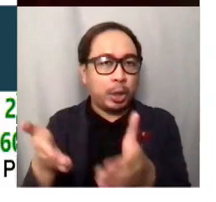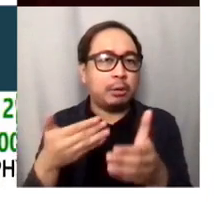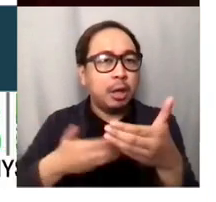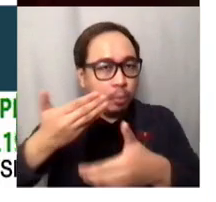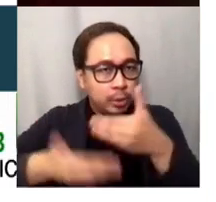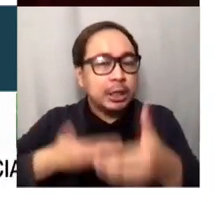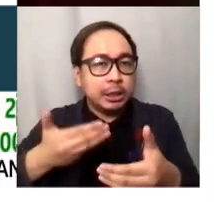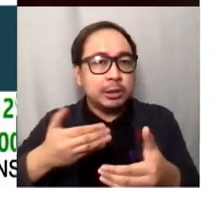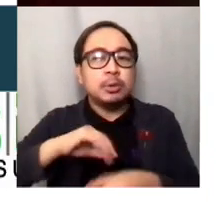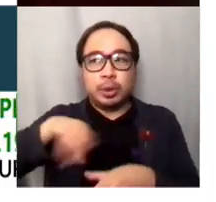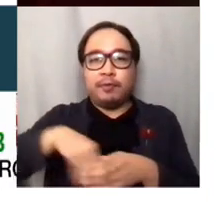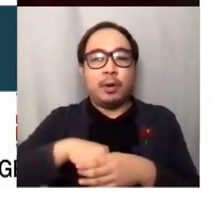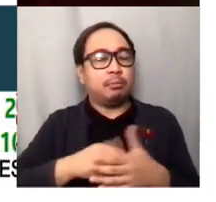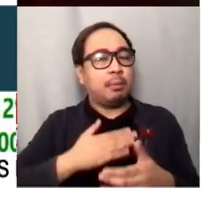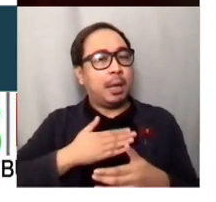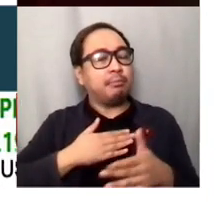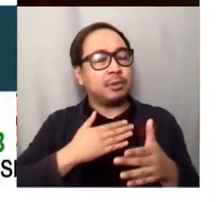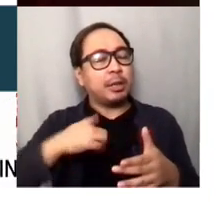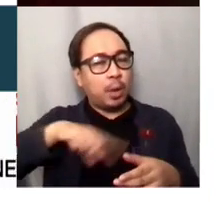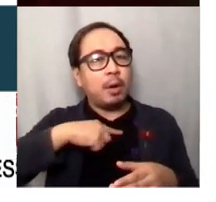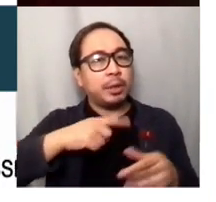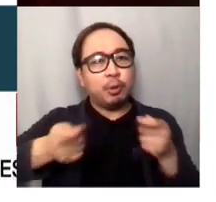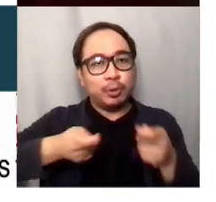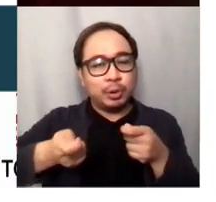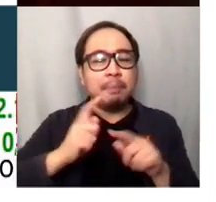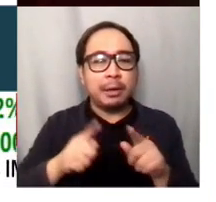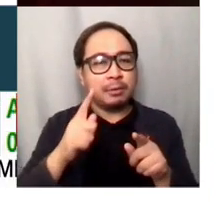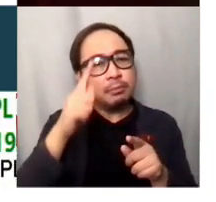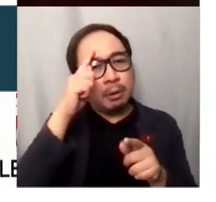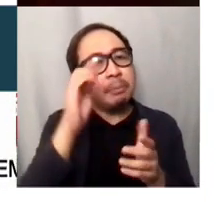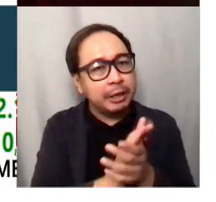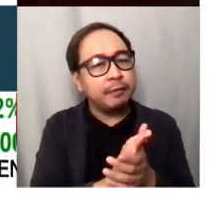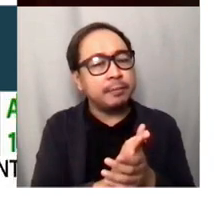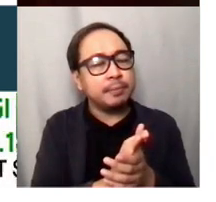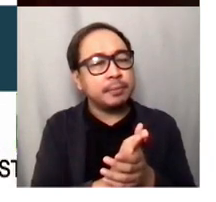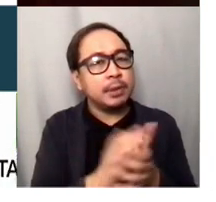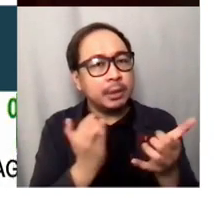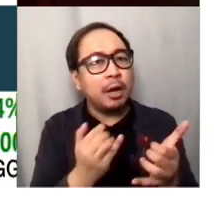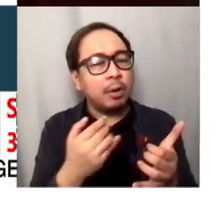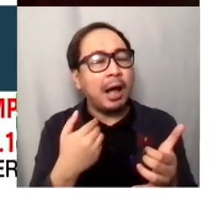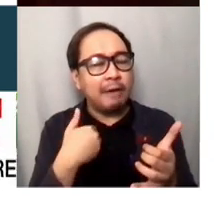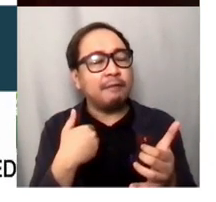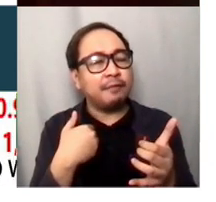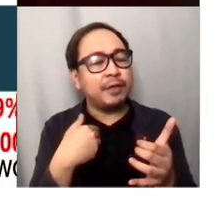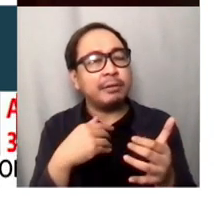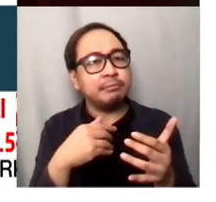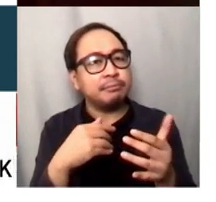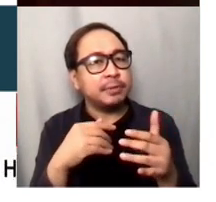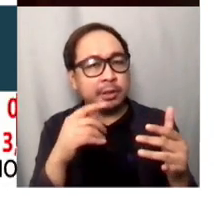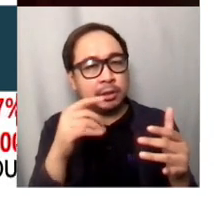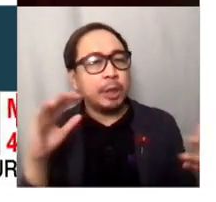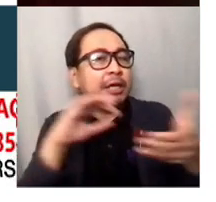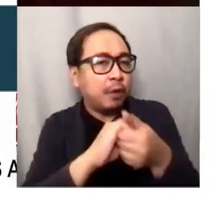within our control. But we would like to believe that we are dealing with fellow professionals. We're professional lawyers.